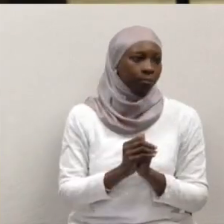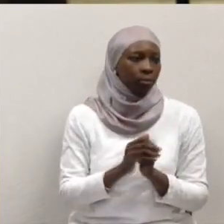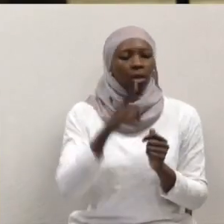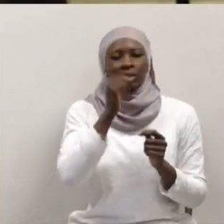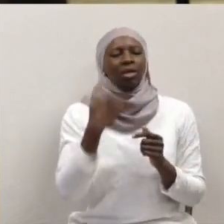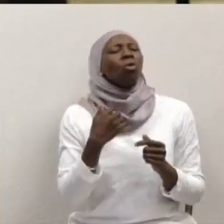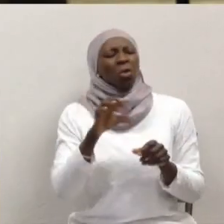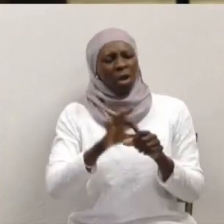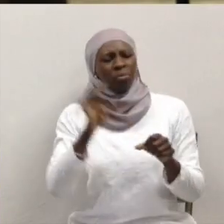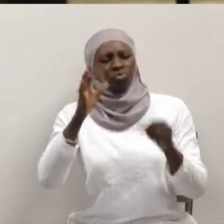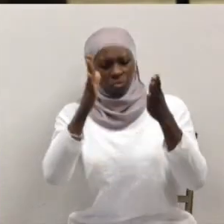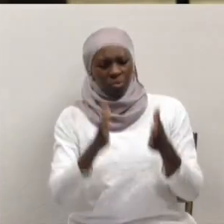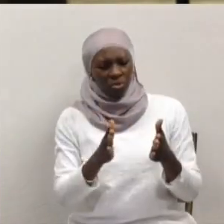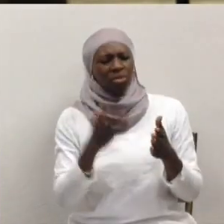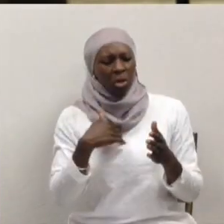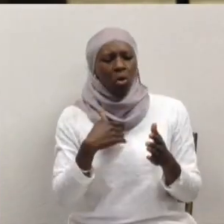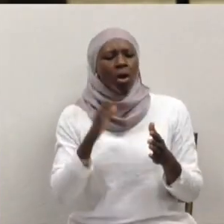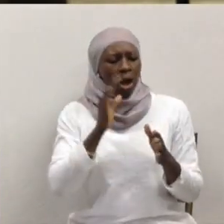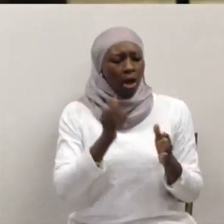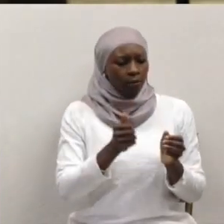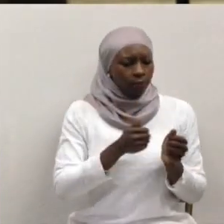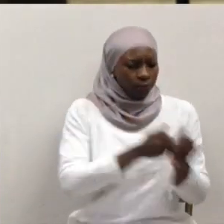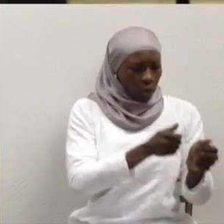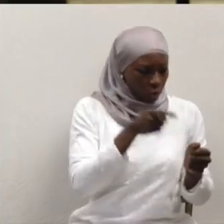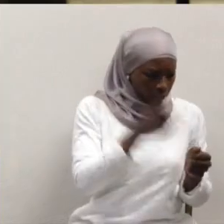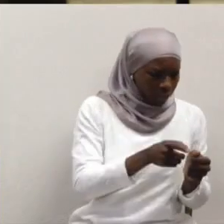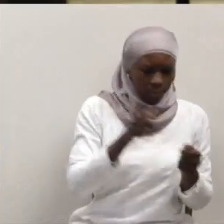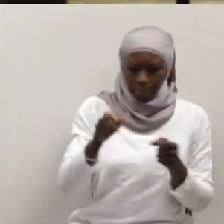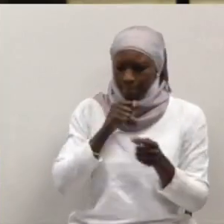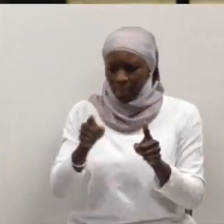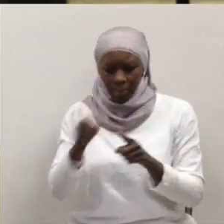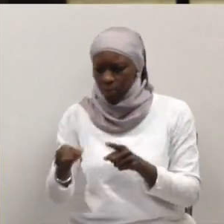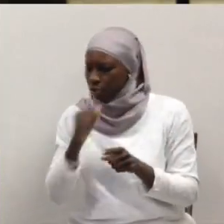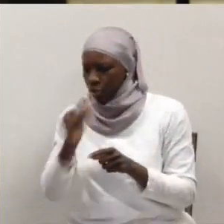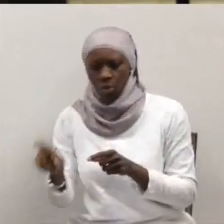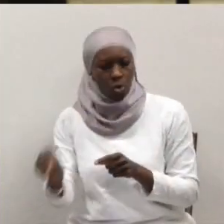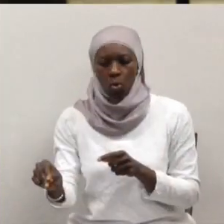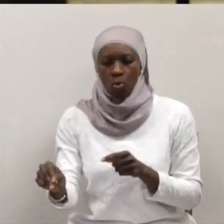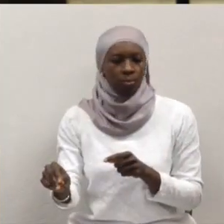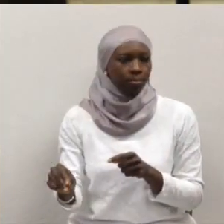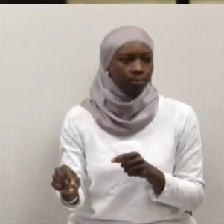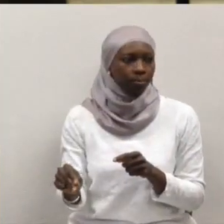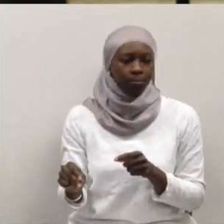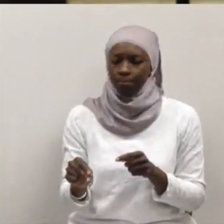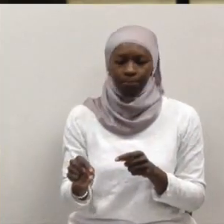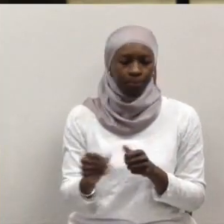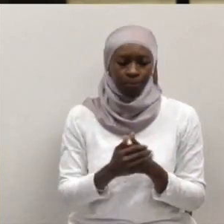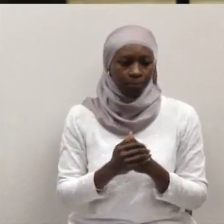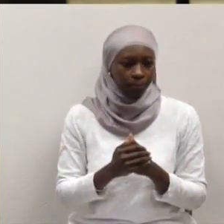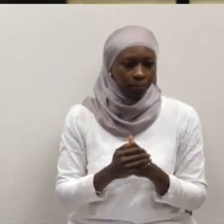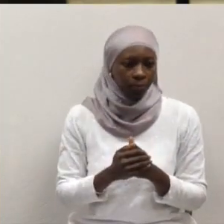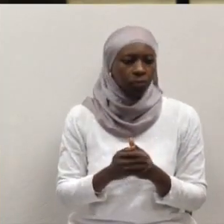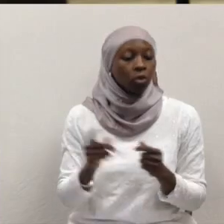part. So the purpose of going through this surah is to show first